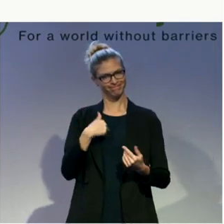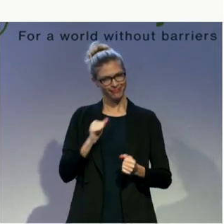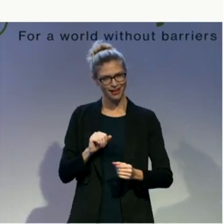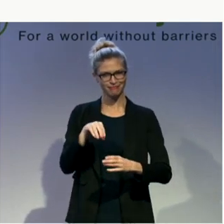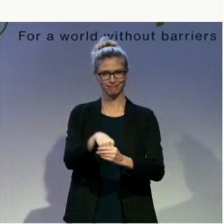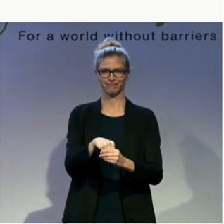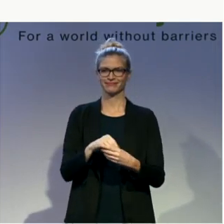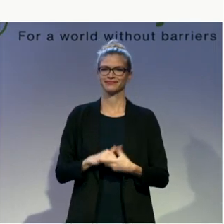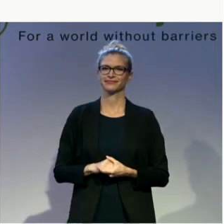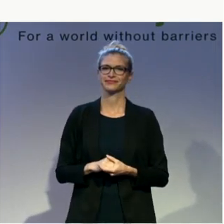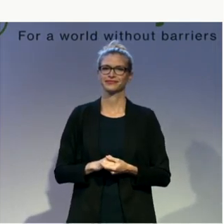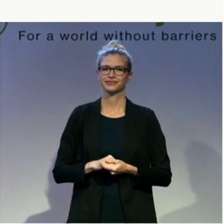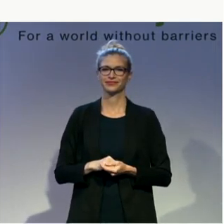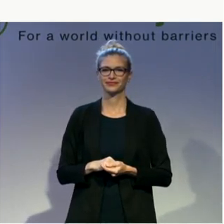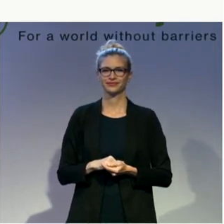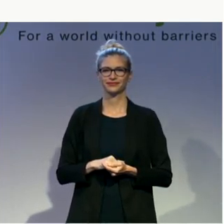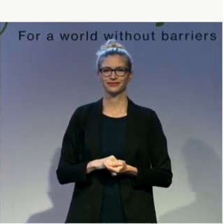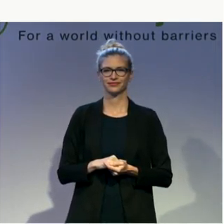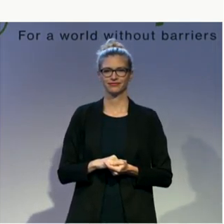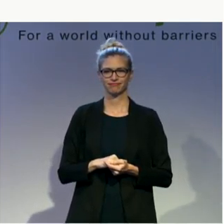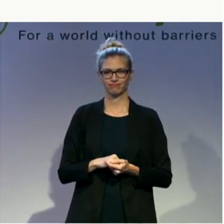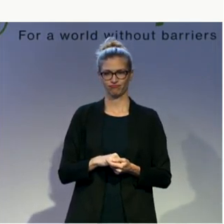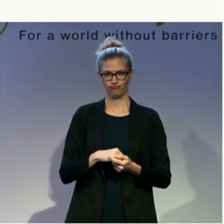Each speaker has 9 minutes,